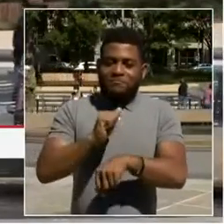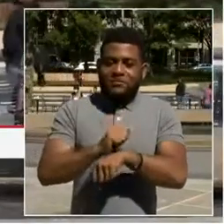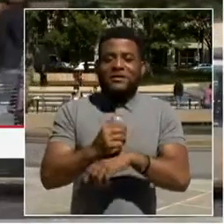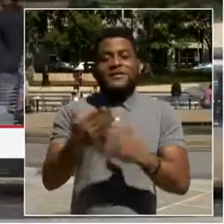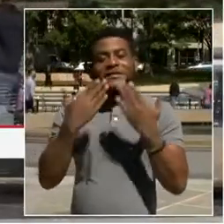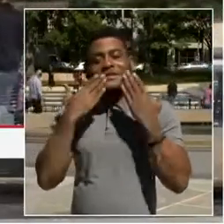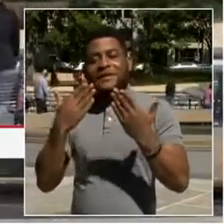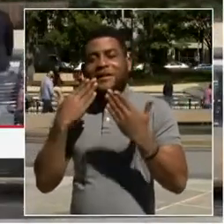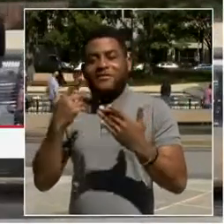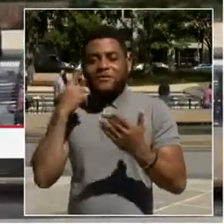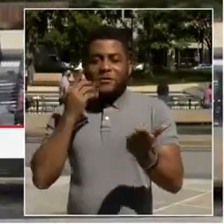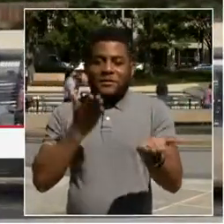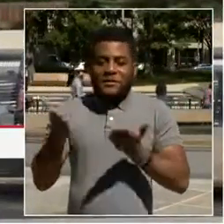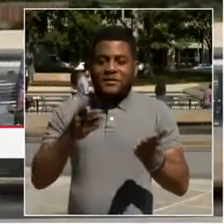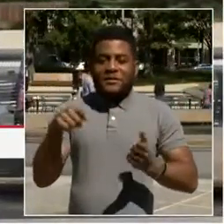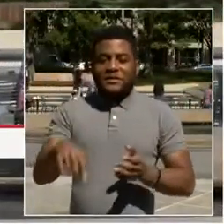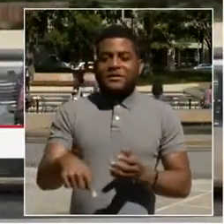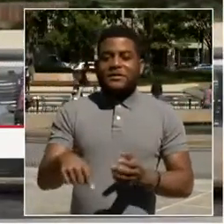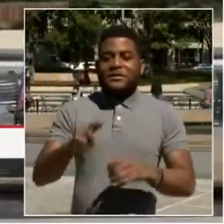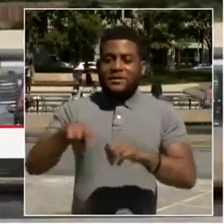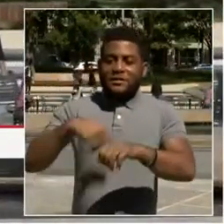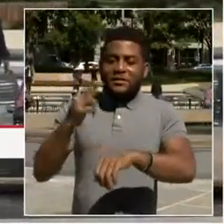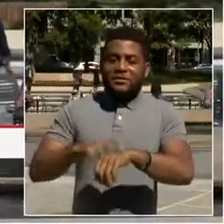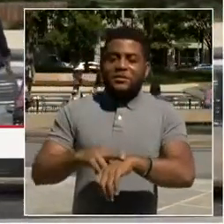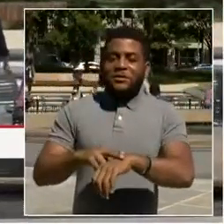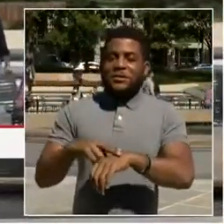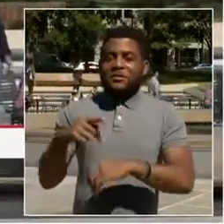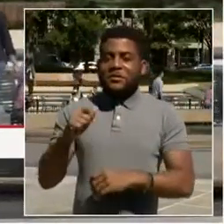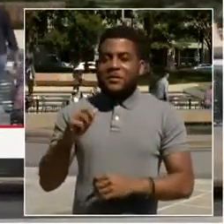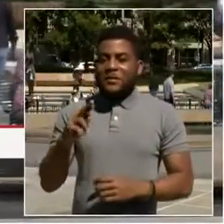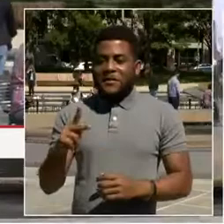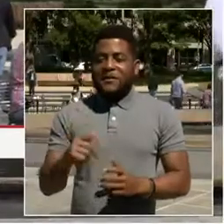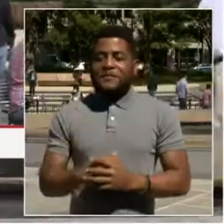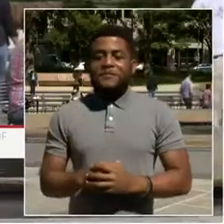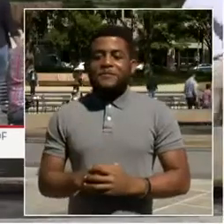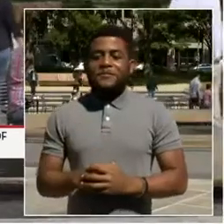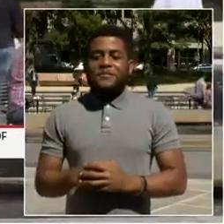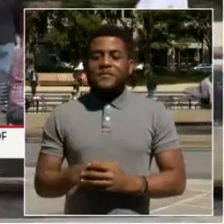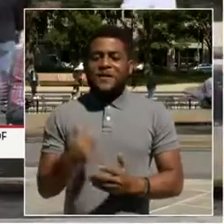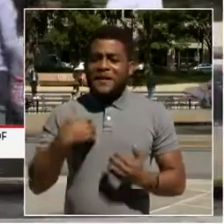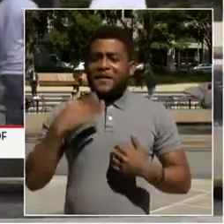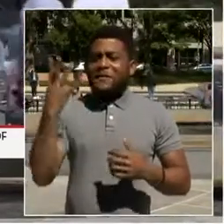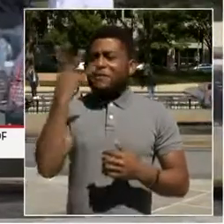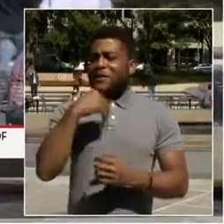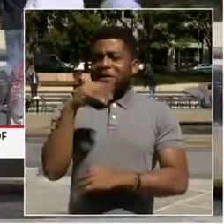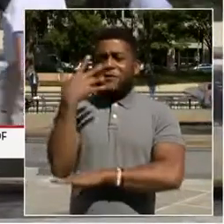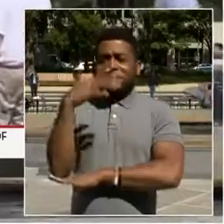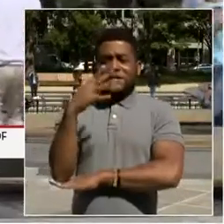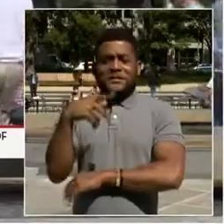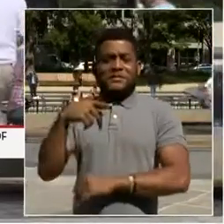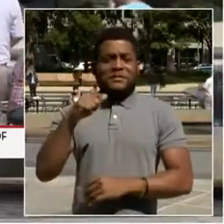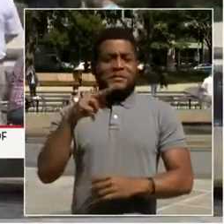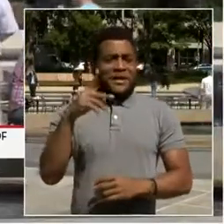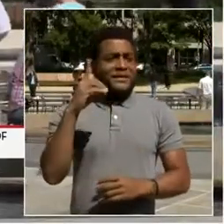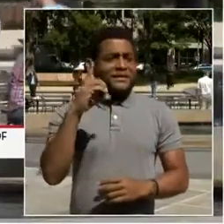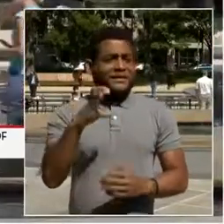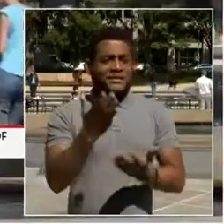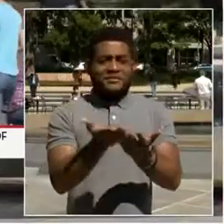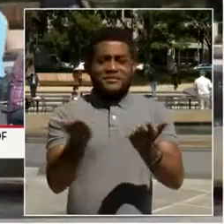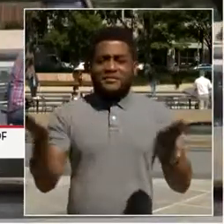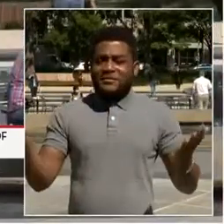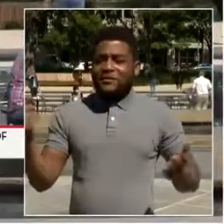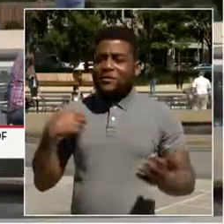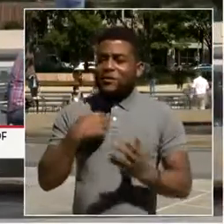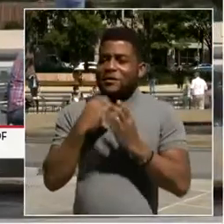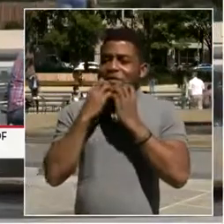the nation and its parks. And we have some pretty parks in this town. And we care a lot about